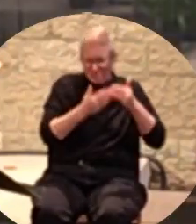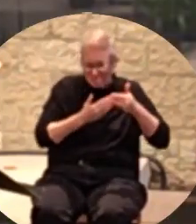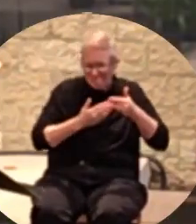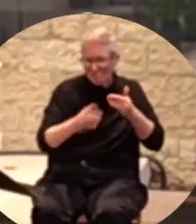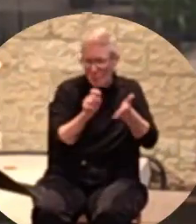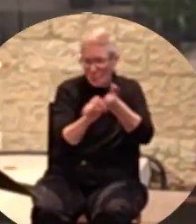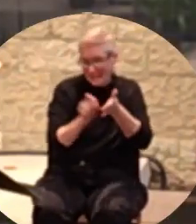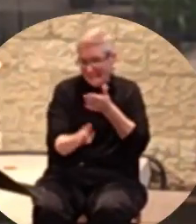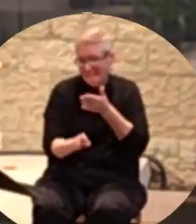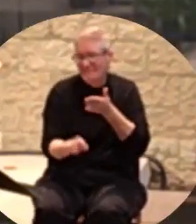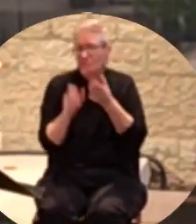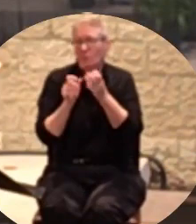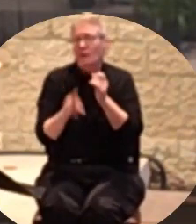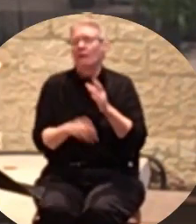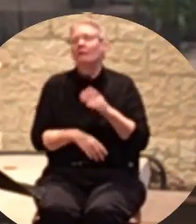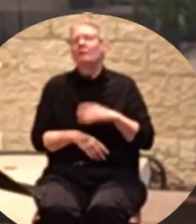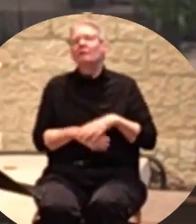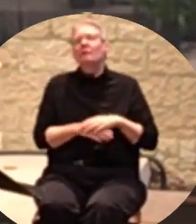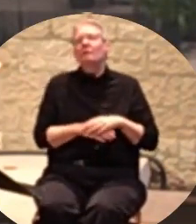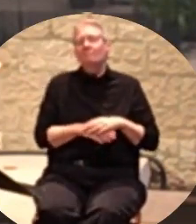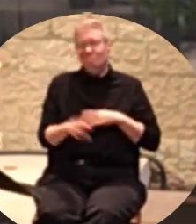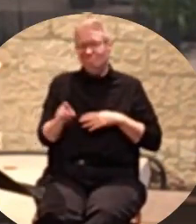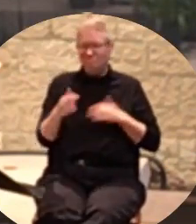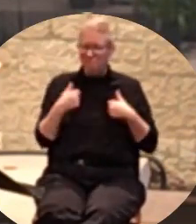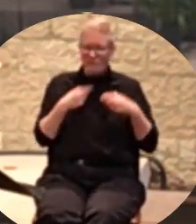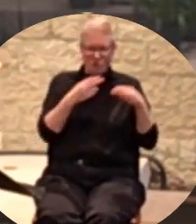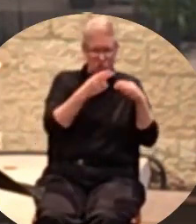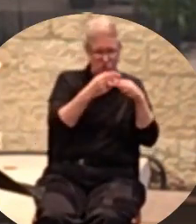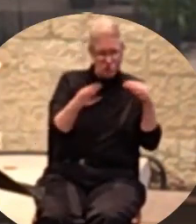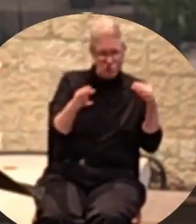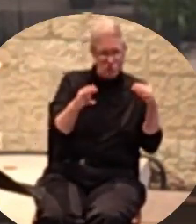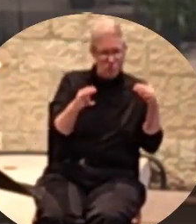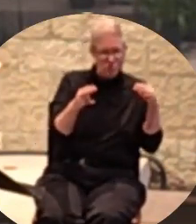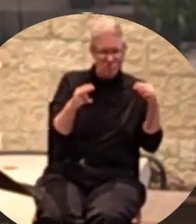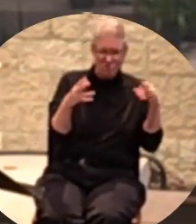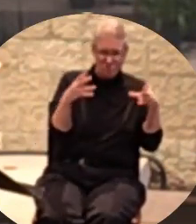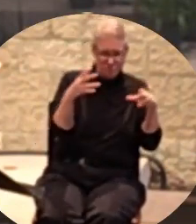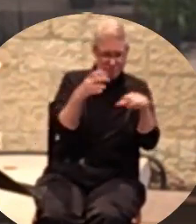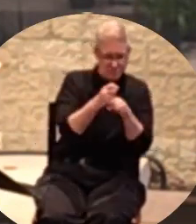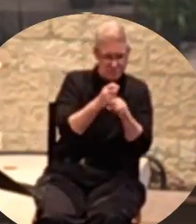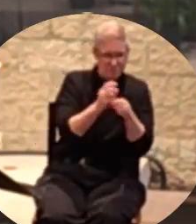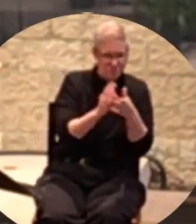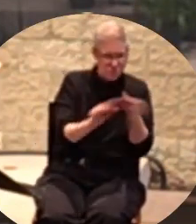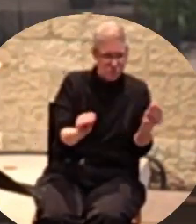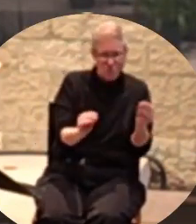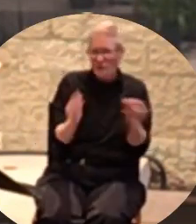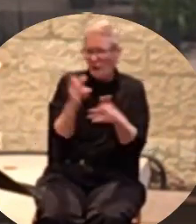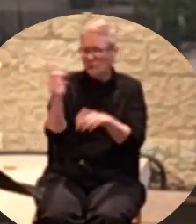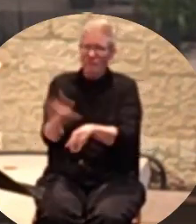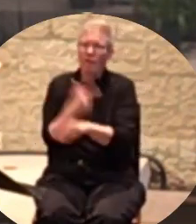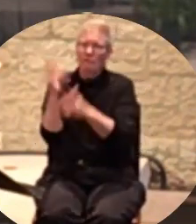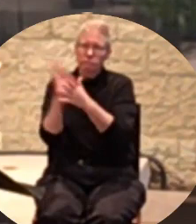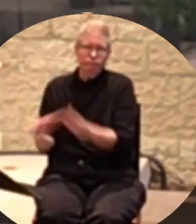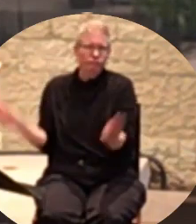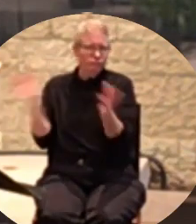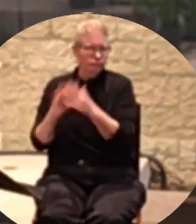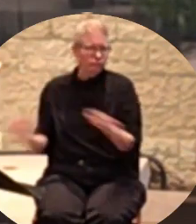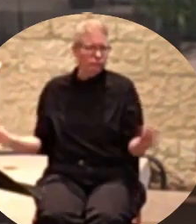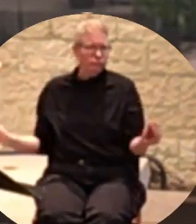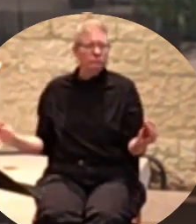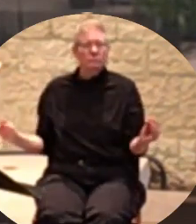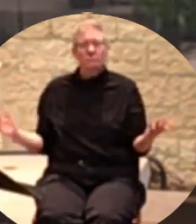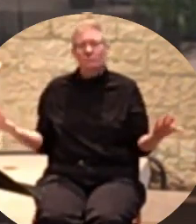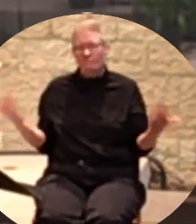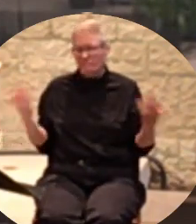chapter was written with a short version and a long version. Now, obviously, it was added by